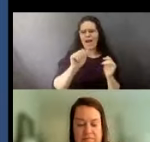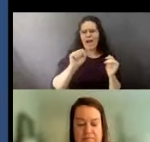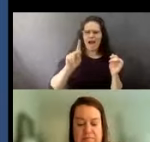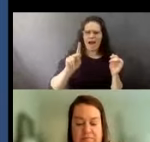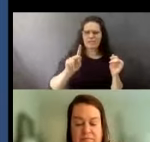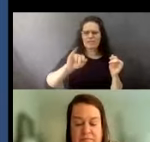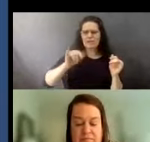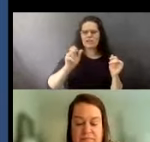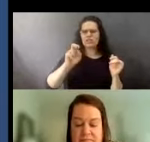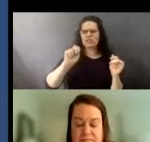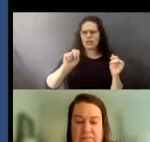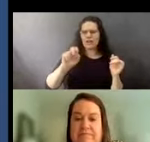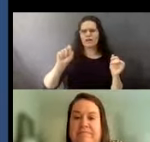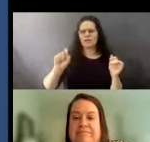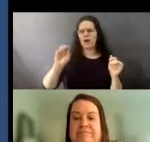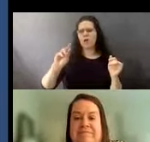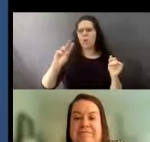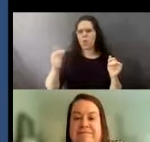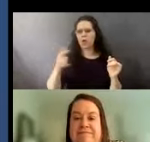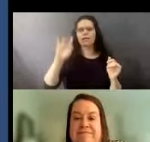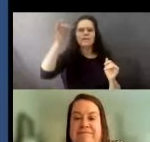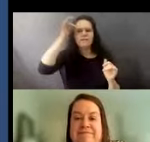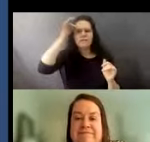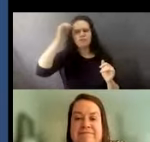around workplace accommodations.